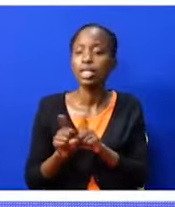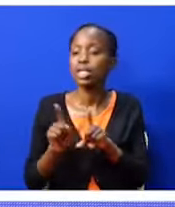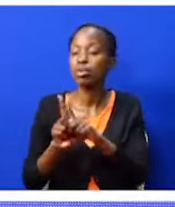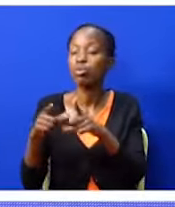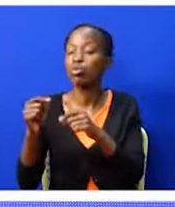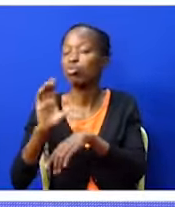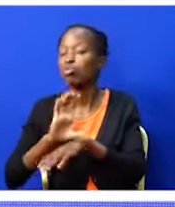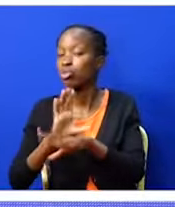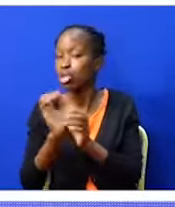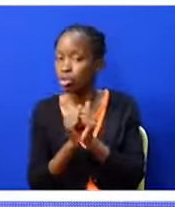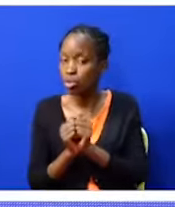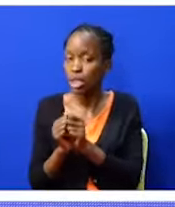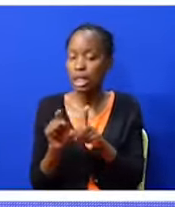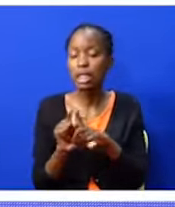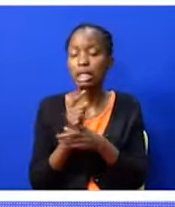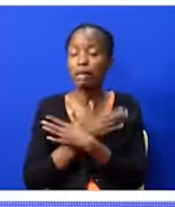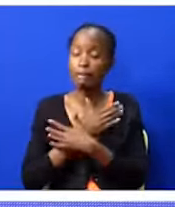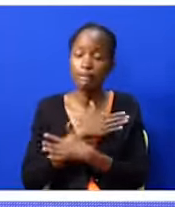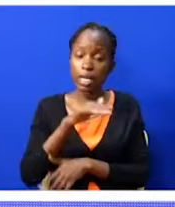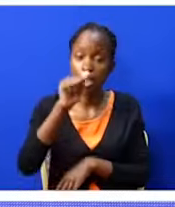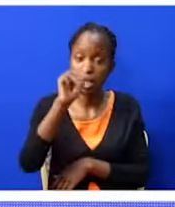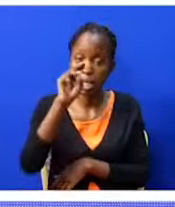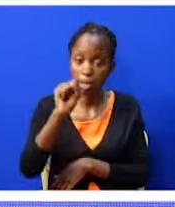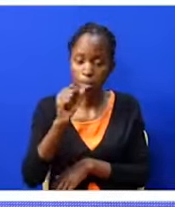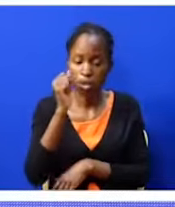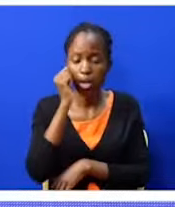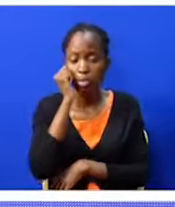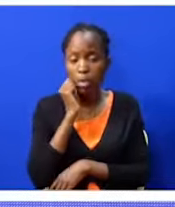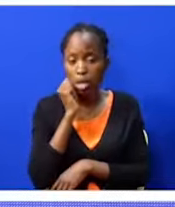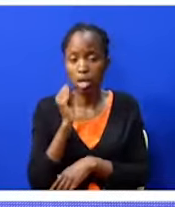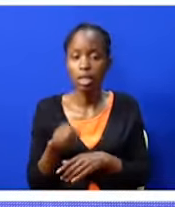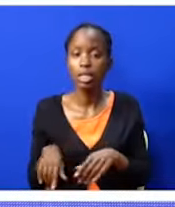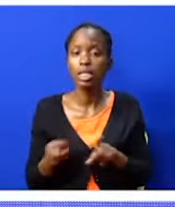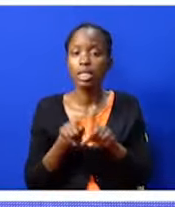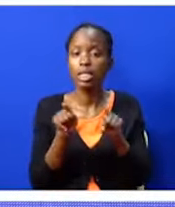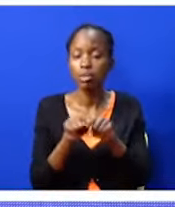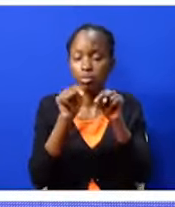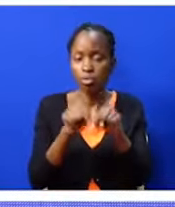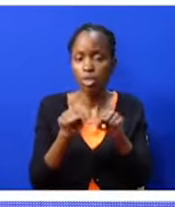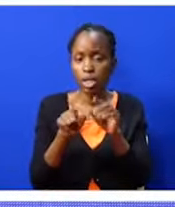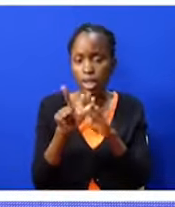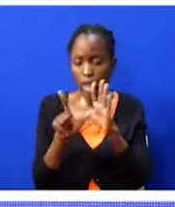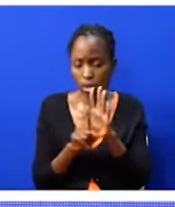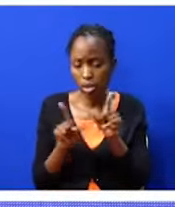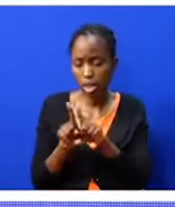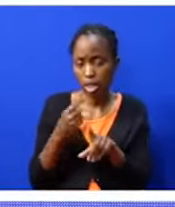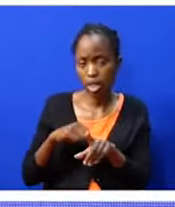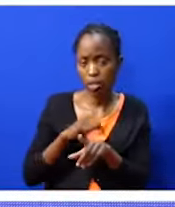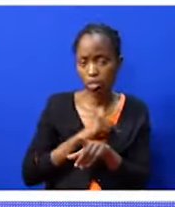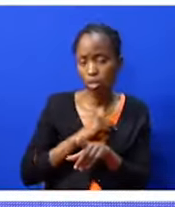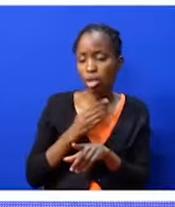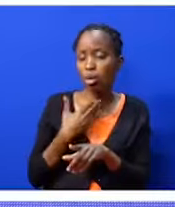church together. So they were so, so worried. And in our lesson today, as we look at